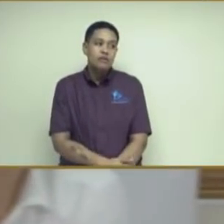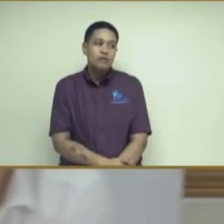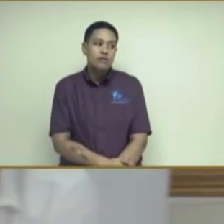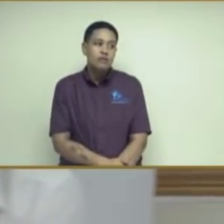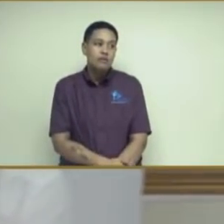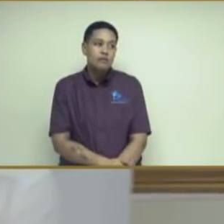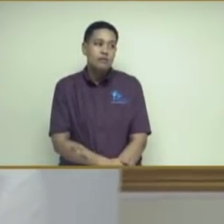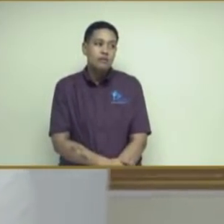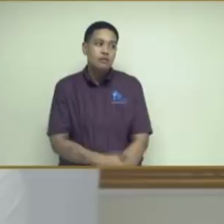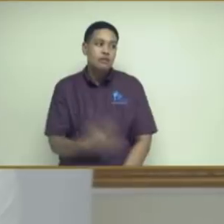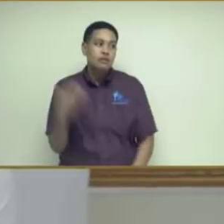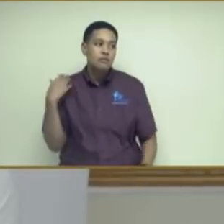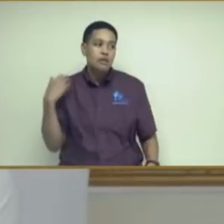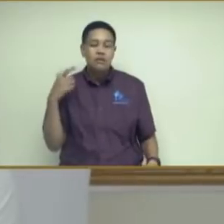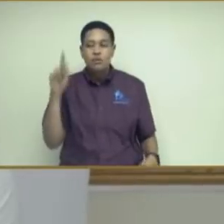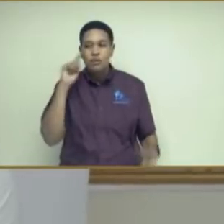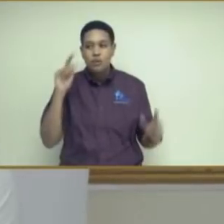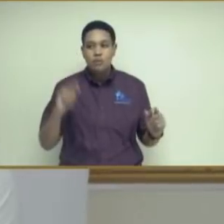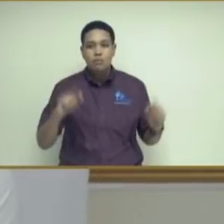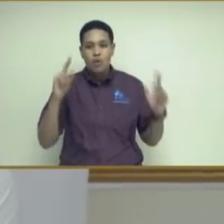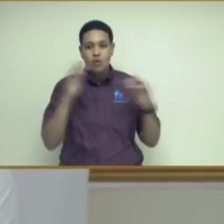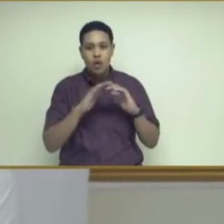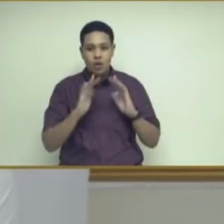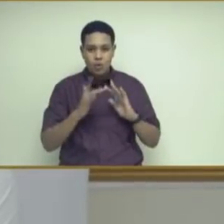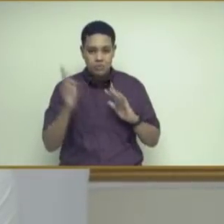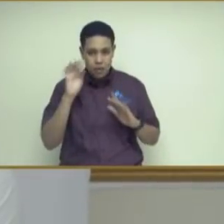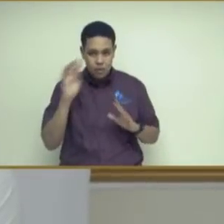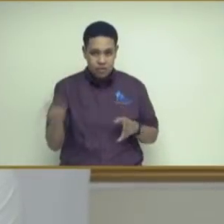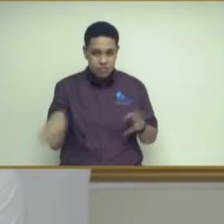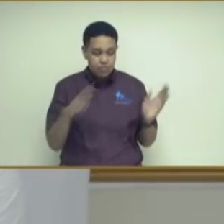will mount this on the website, or